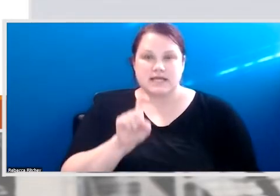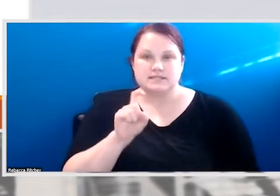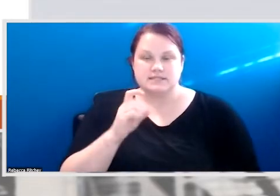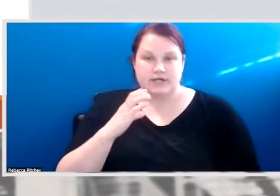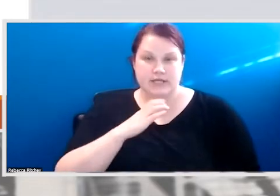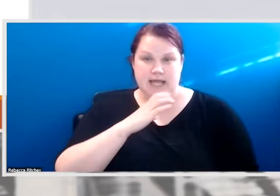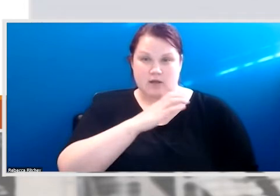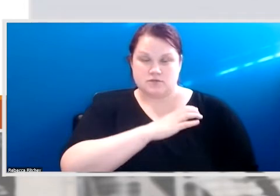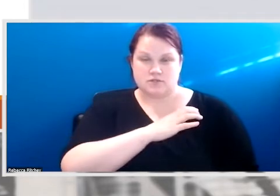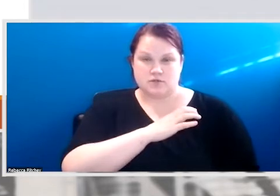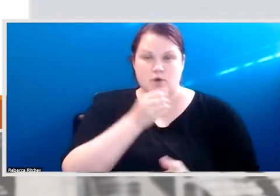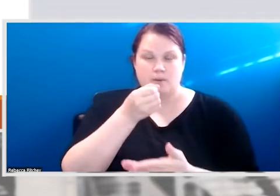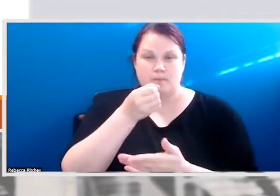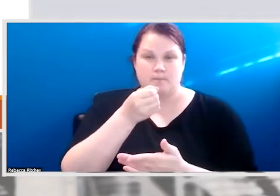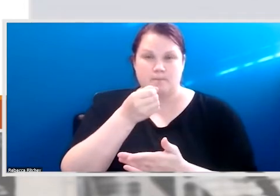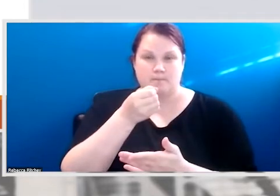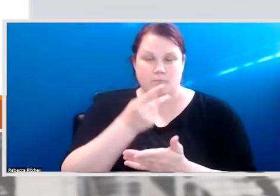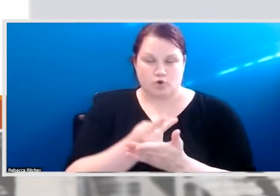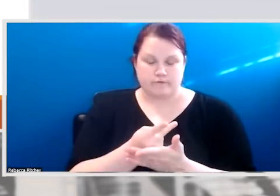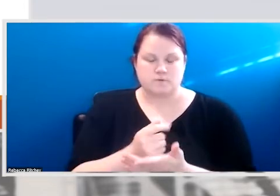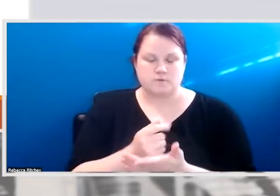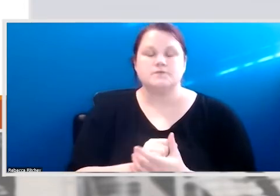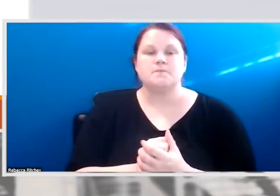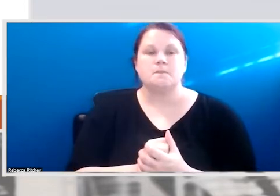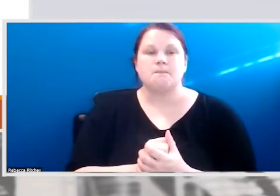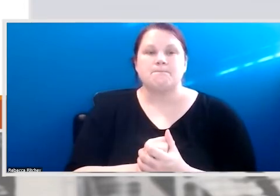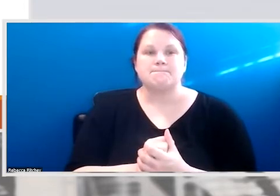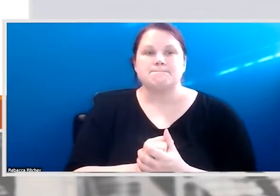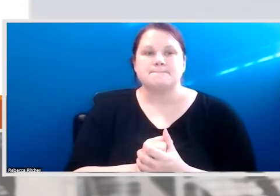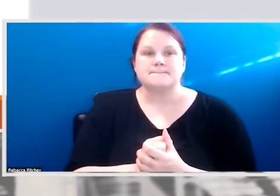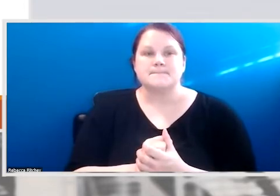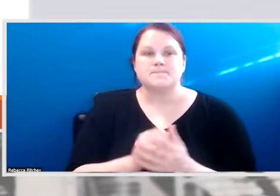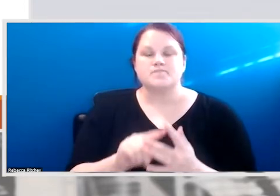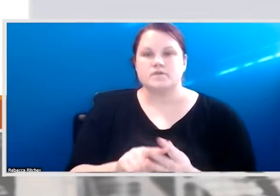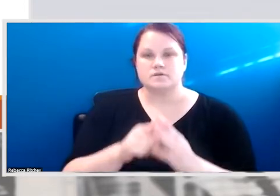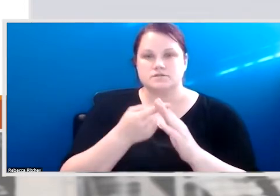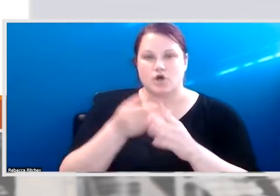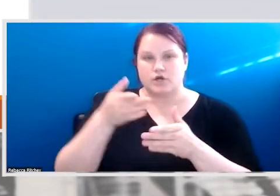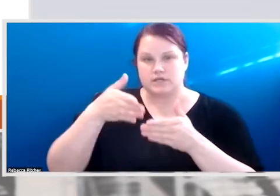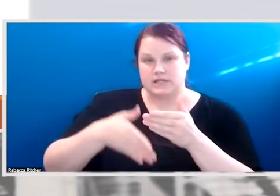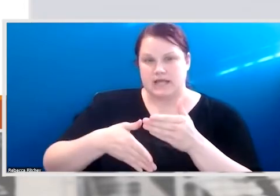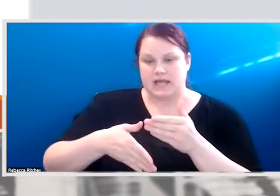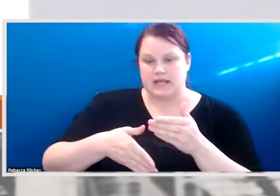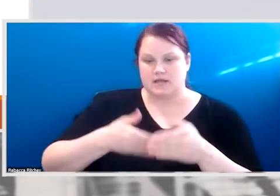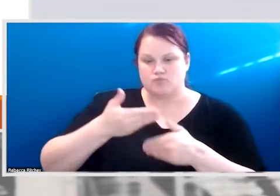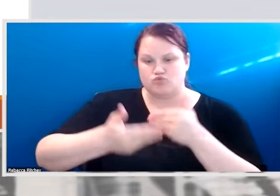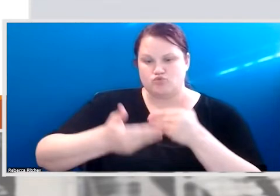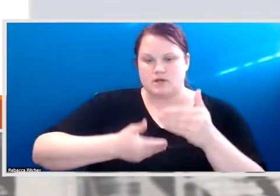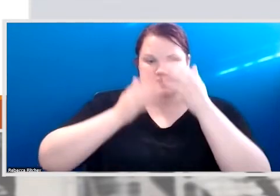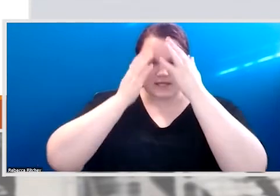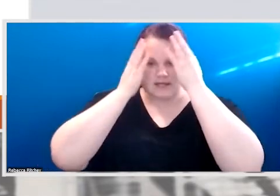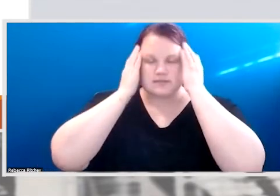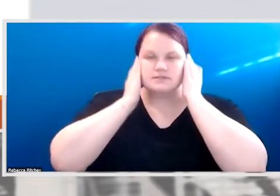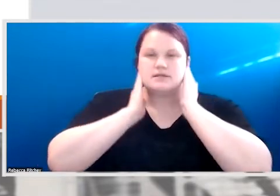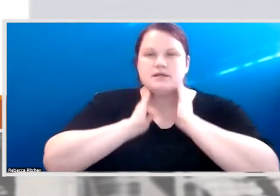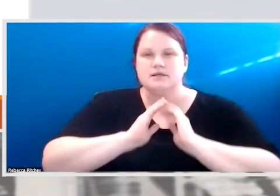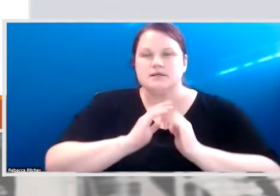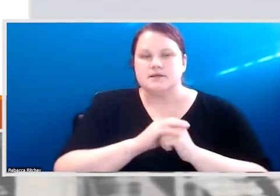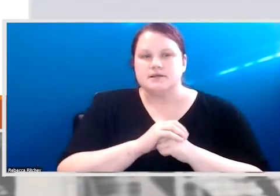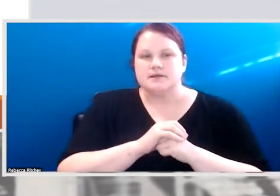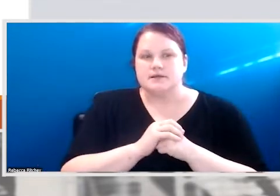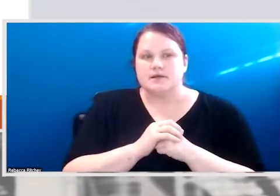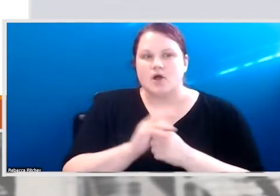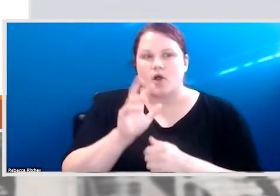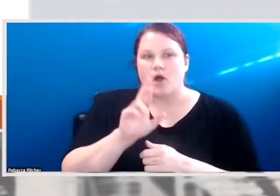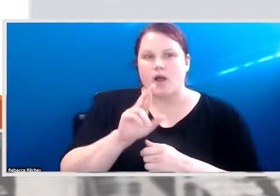and commission approvals. So from the start of that to the end of that process, which we will call our RFP